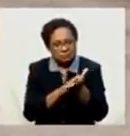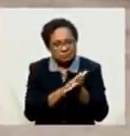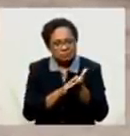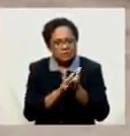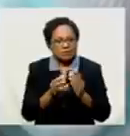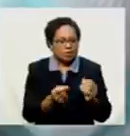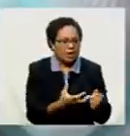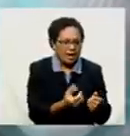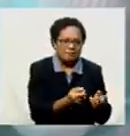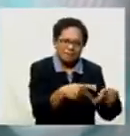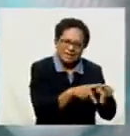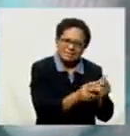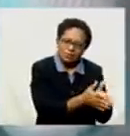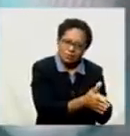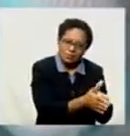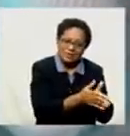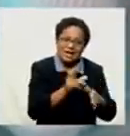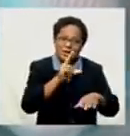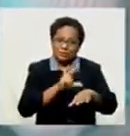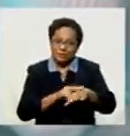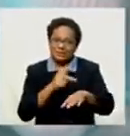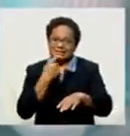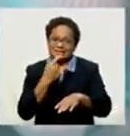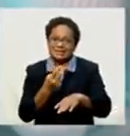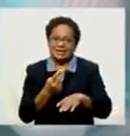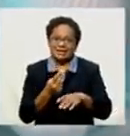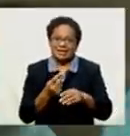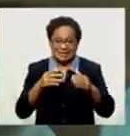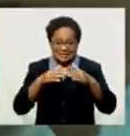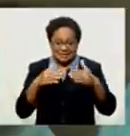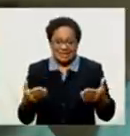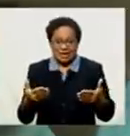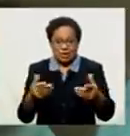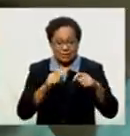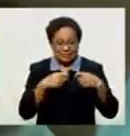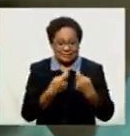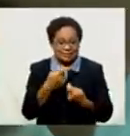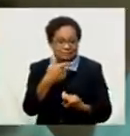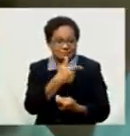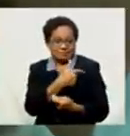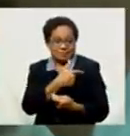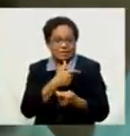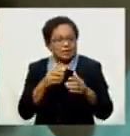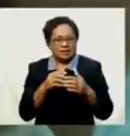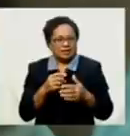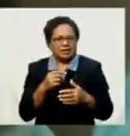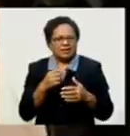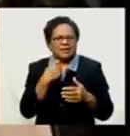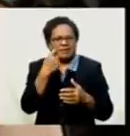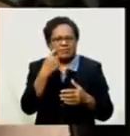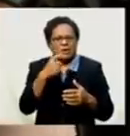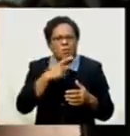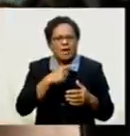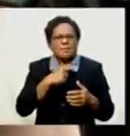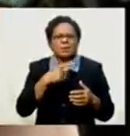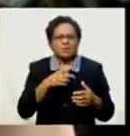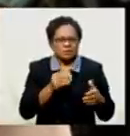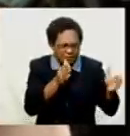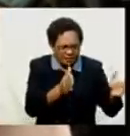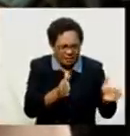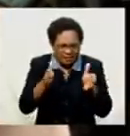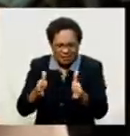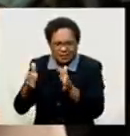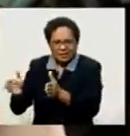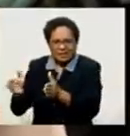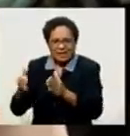or whatsoever. Dr. Devi says this time around, vaccination teams have been very cautious because of the containment areas and the